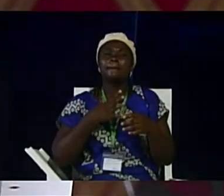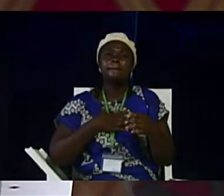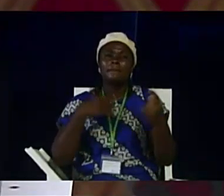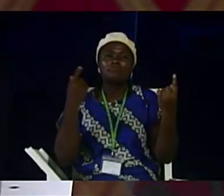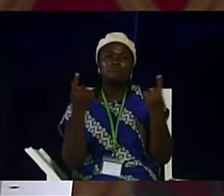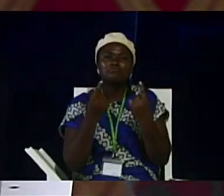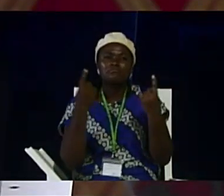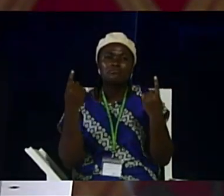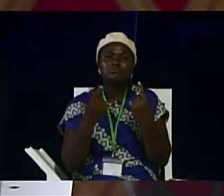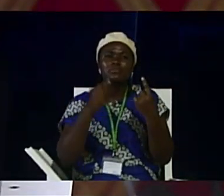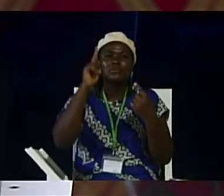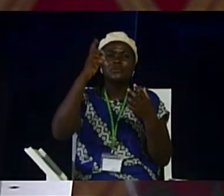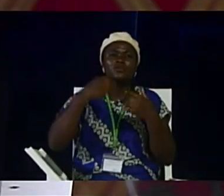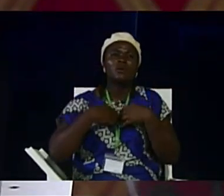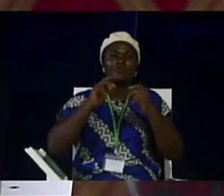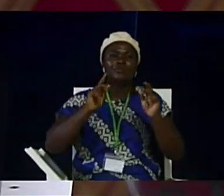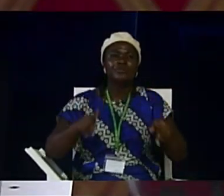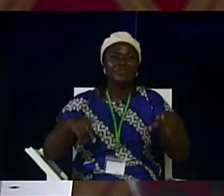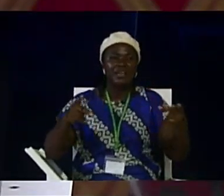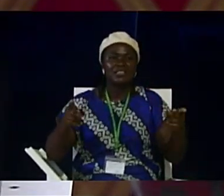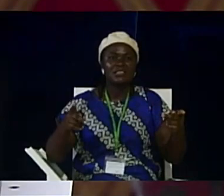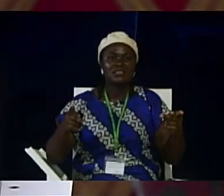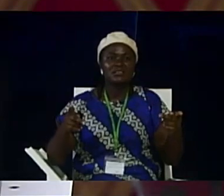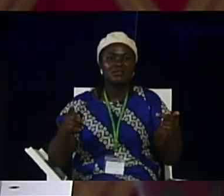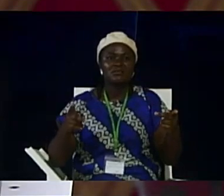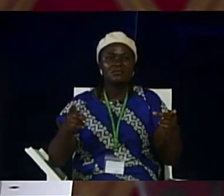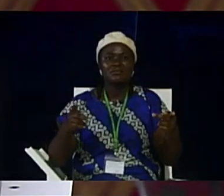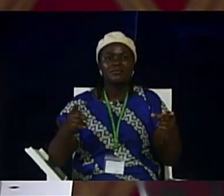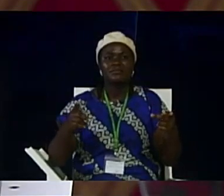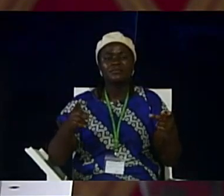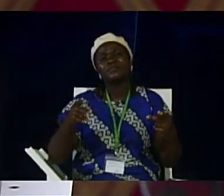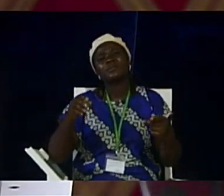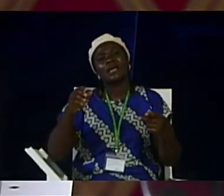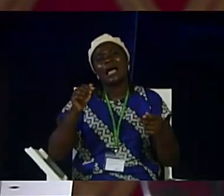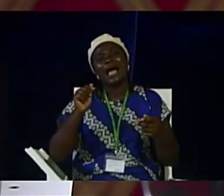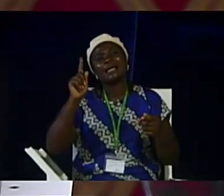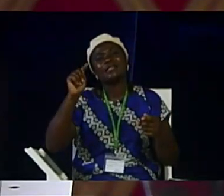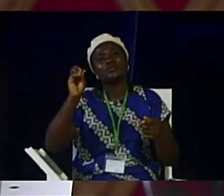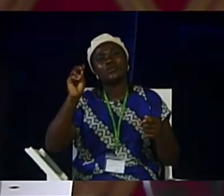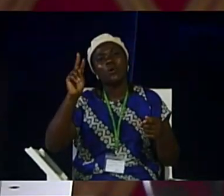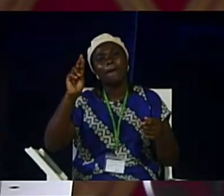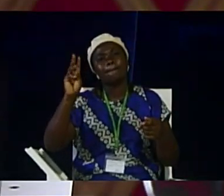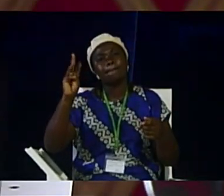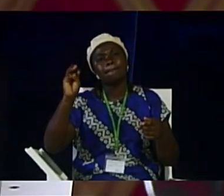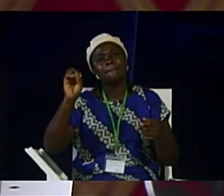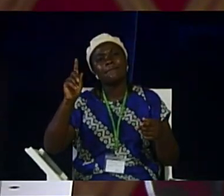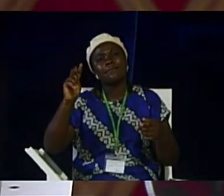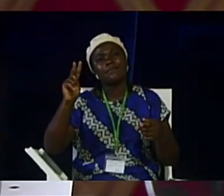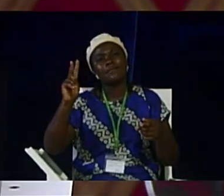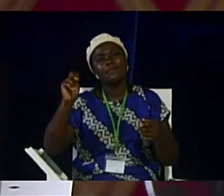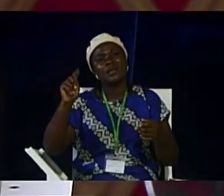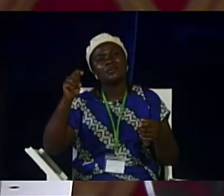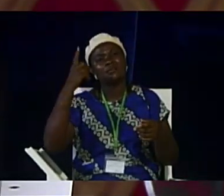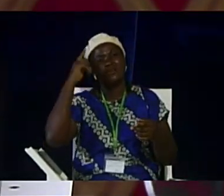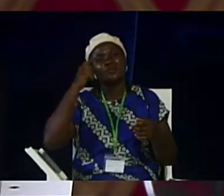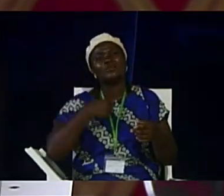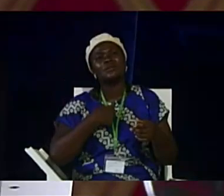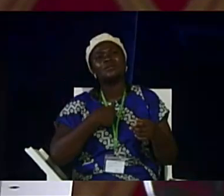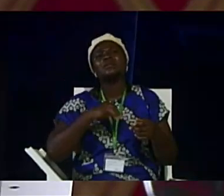you have provided atonement for them all. I want you to know that the Almighty God